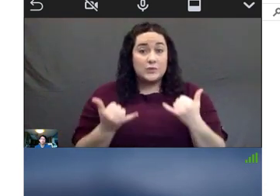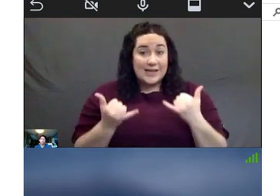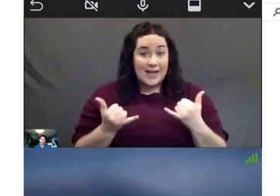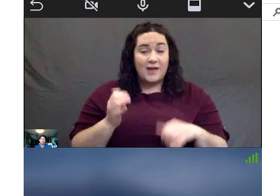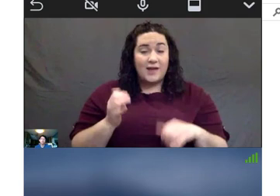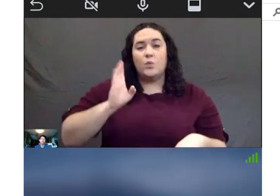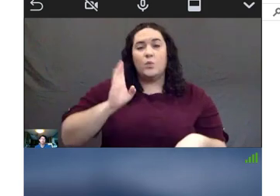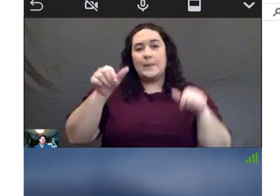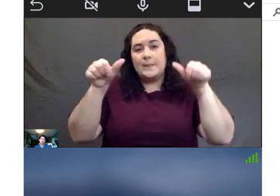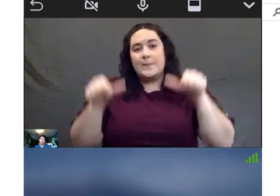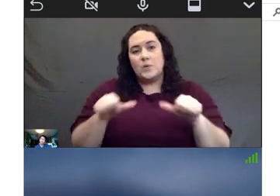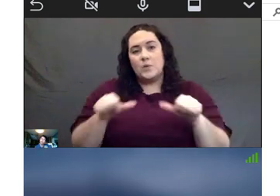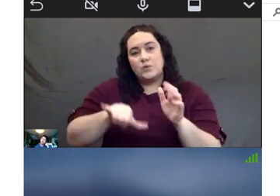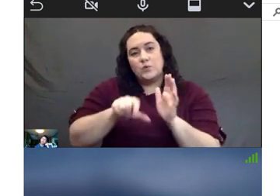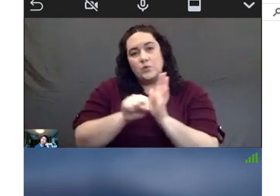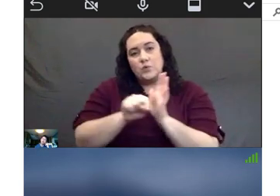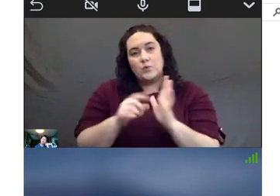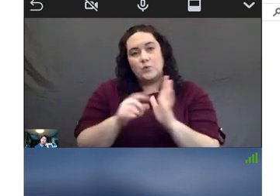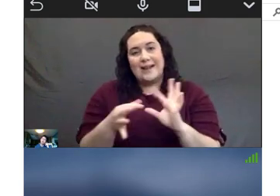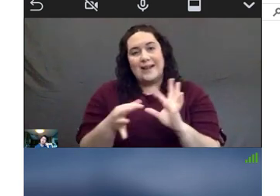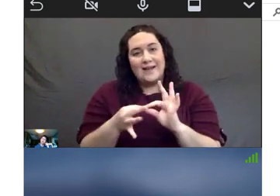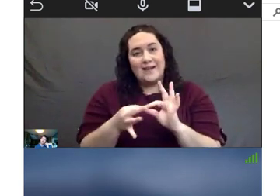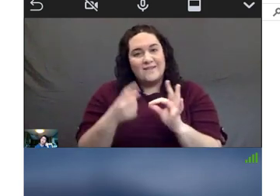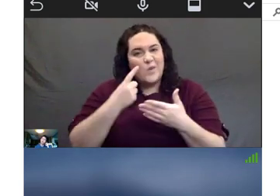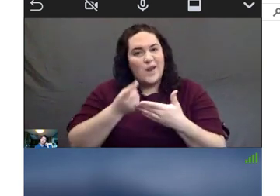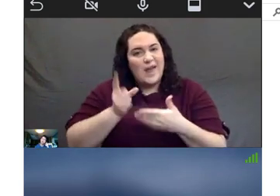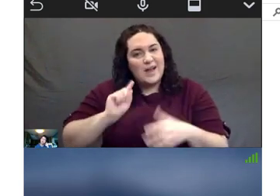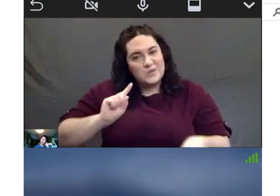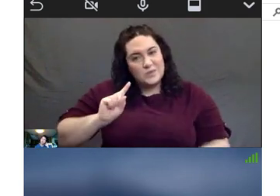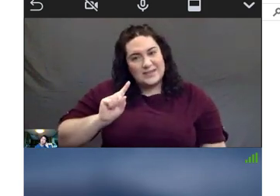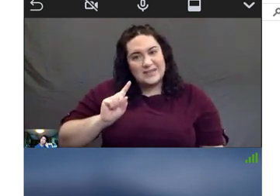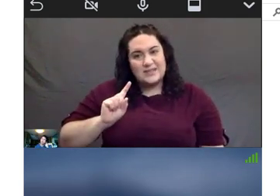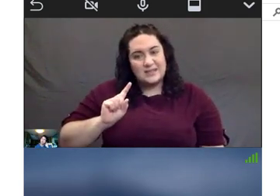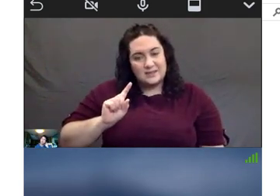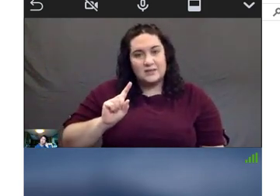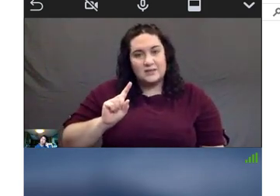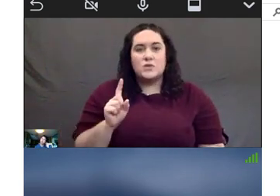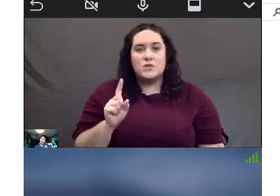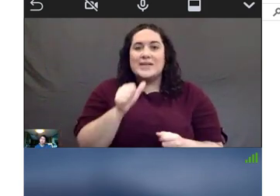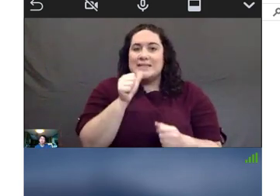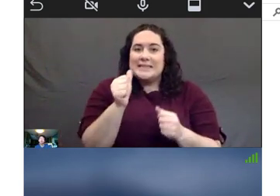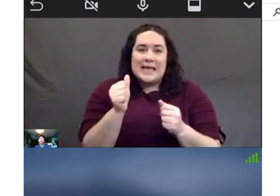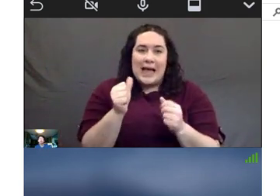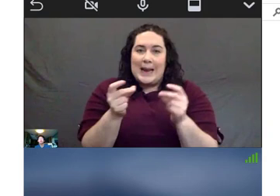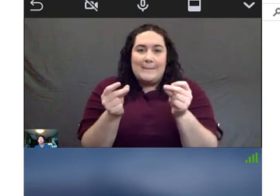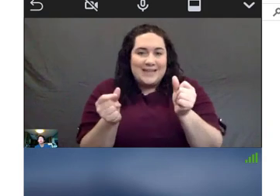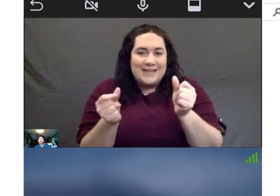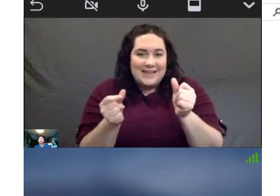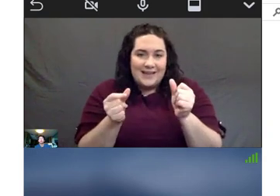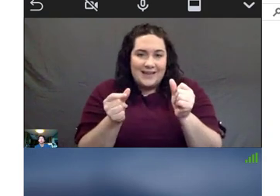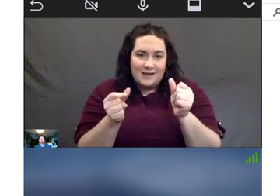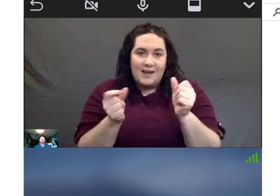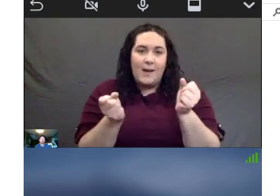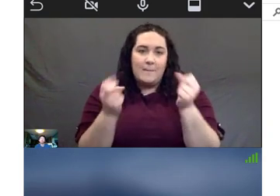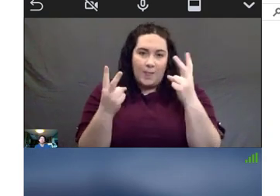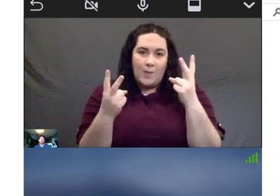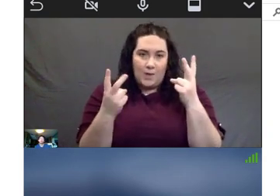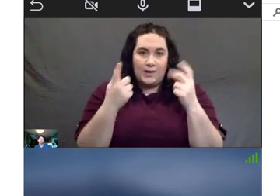for that video as well, along with all the other heat transfer content, if you prefer to access things through YouTube instead of my